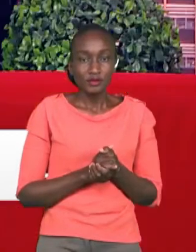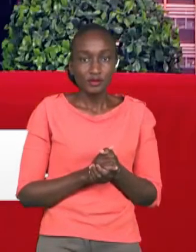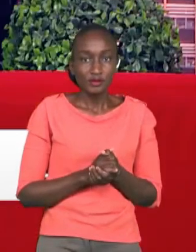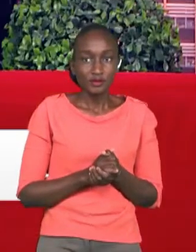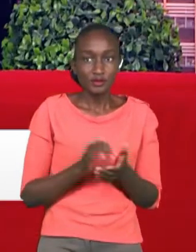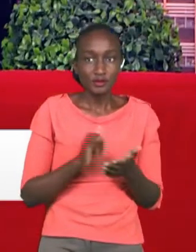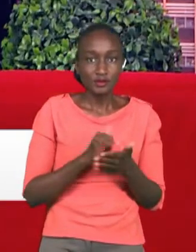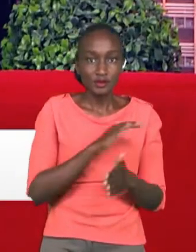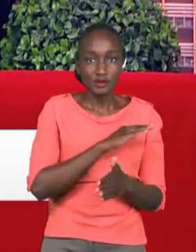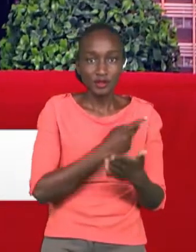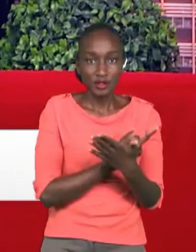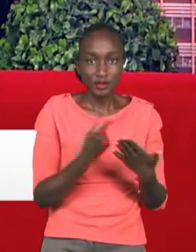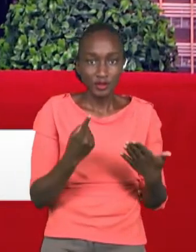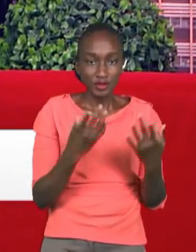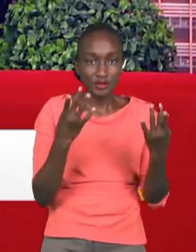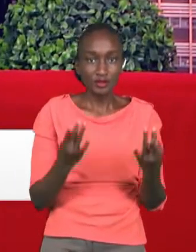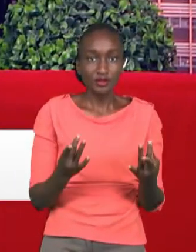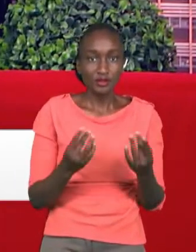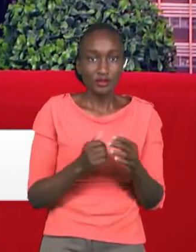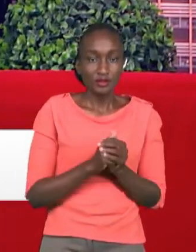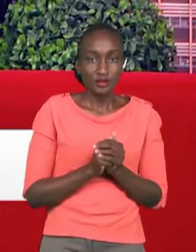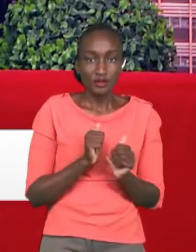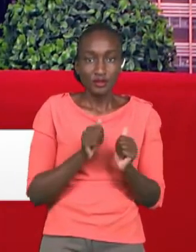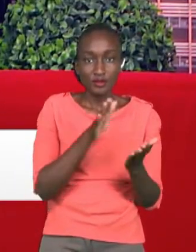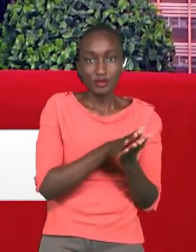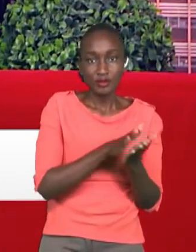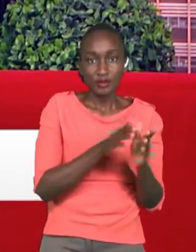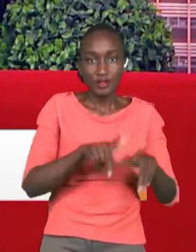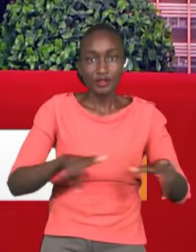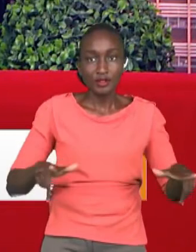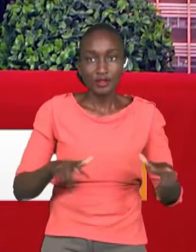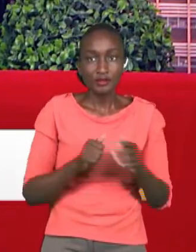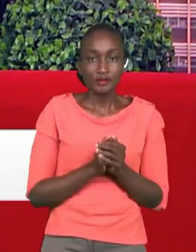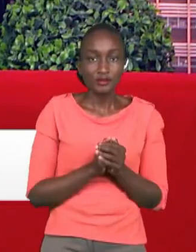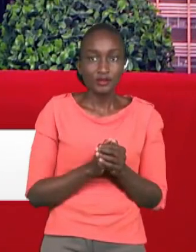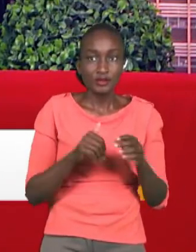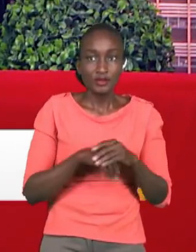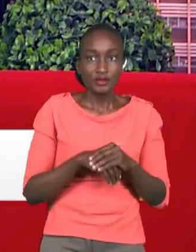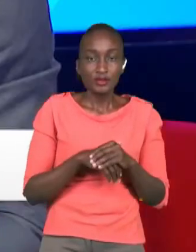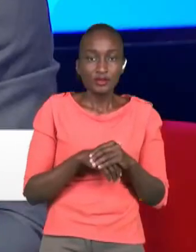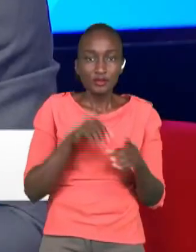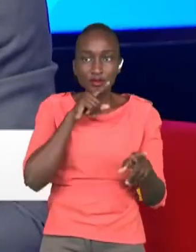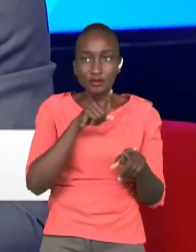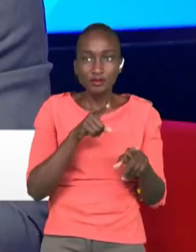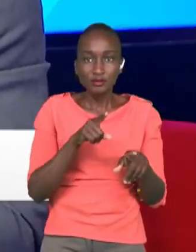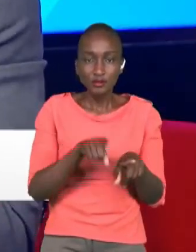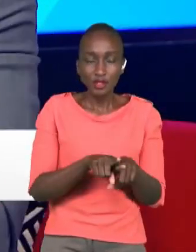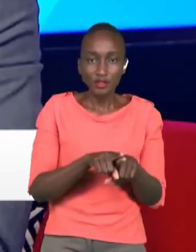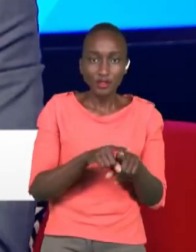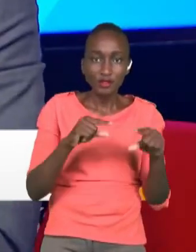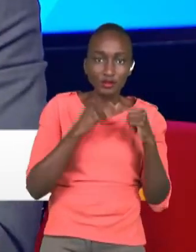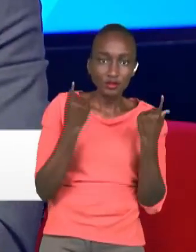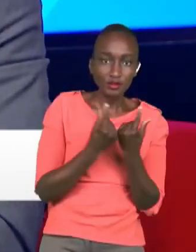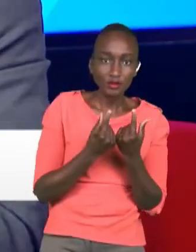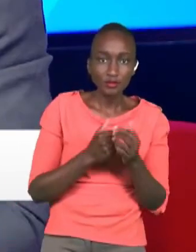group of yoga. Yeah. It's in the Parkland, yeah, at Patni Brotherhood. So awakening group